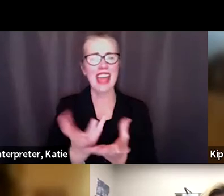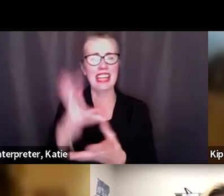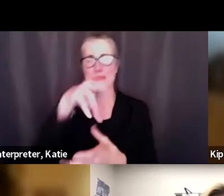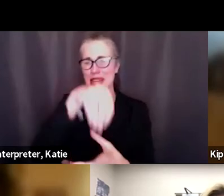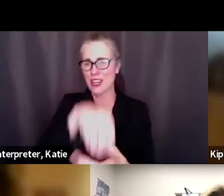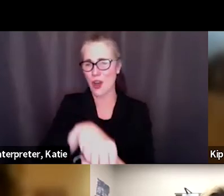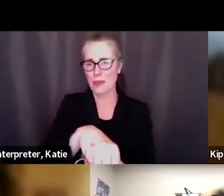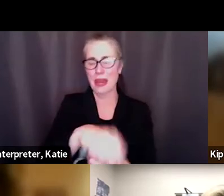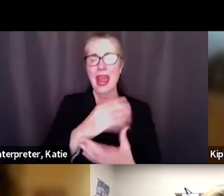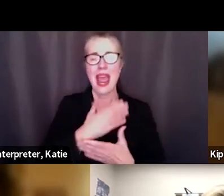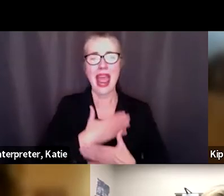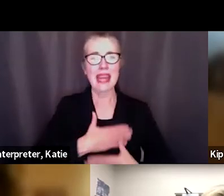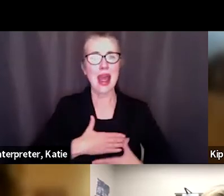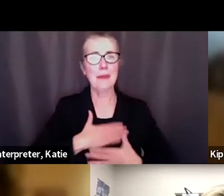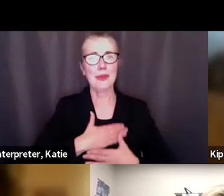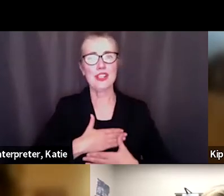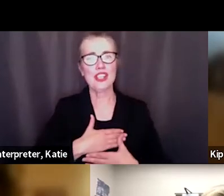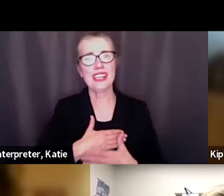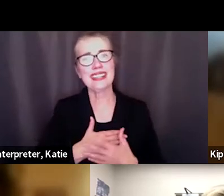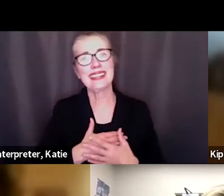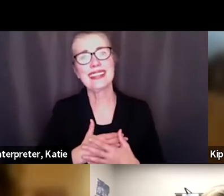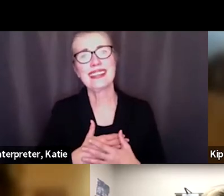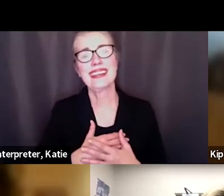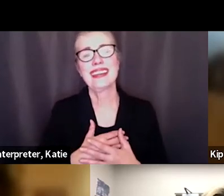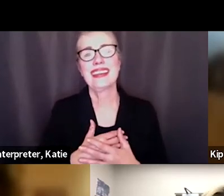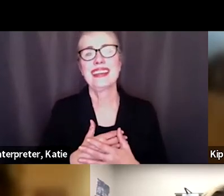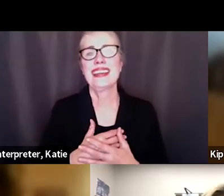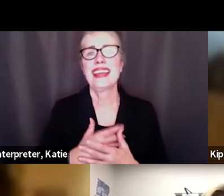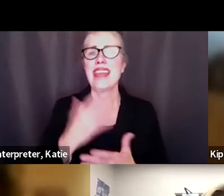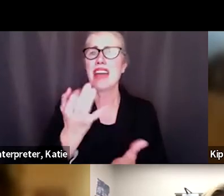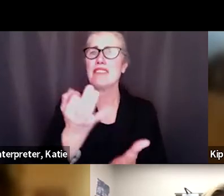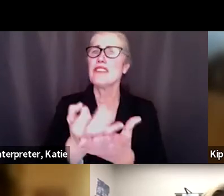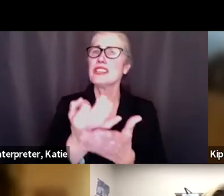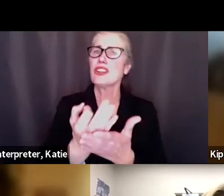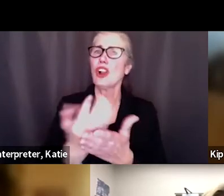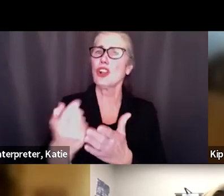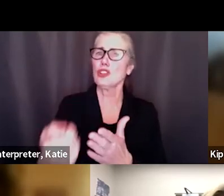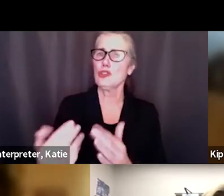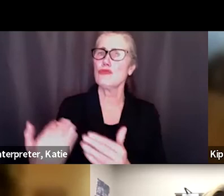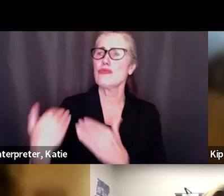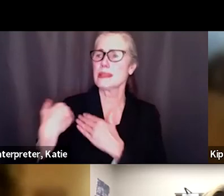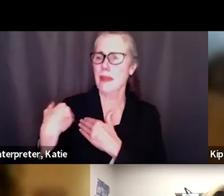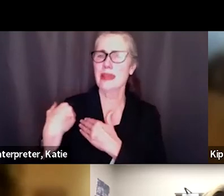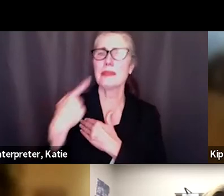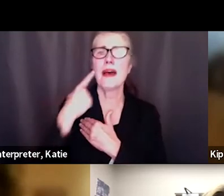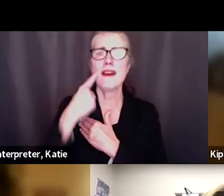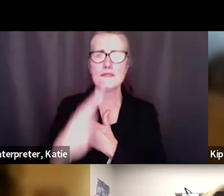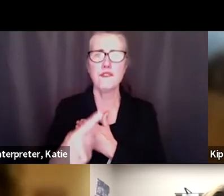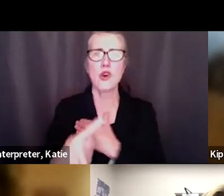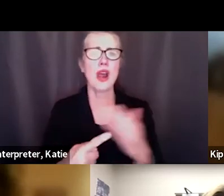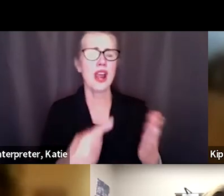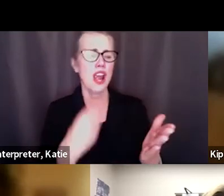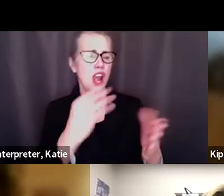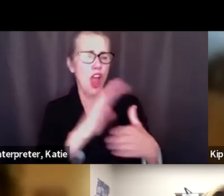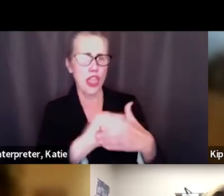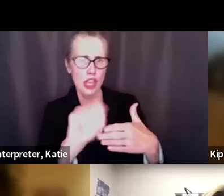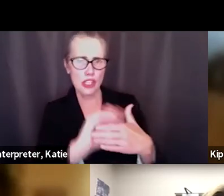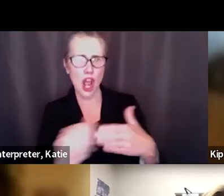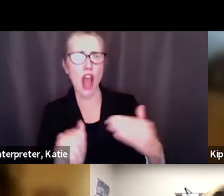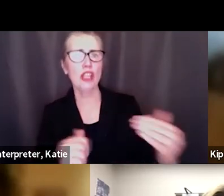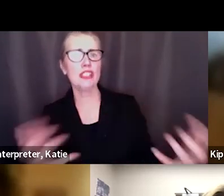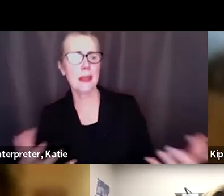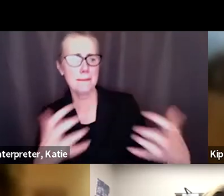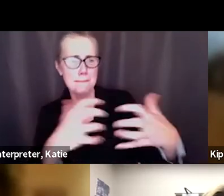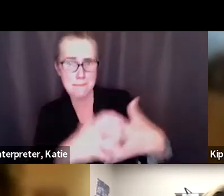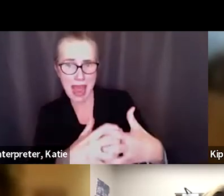appreciate the fiscal uh responsibility in terms of matching the dollars and max and millions of dollars we know how critical that is so it becomes